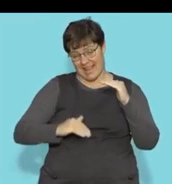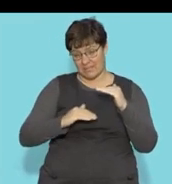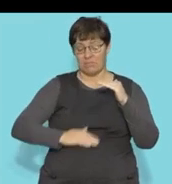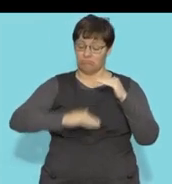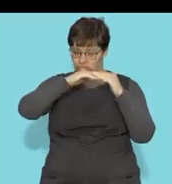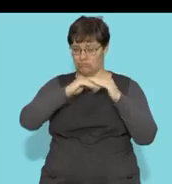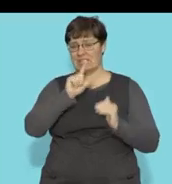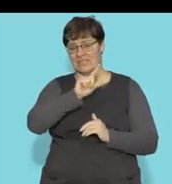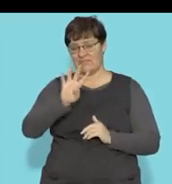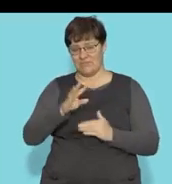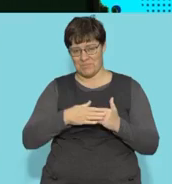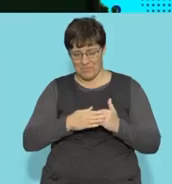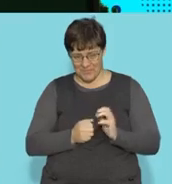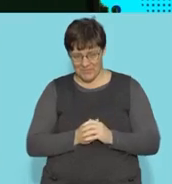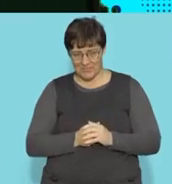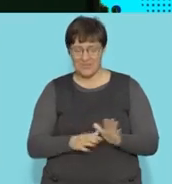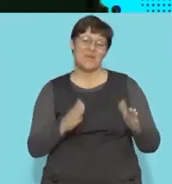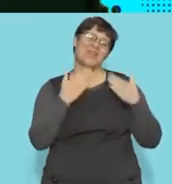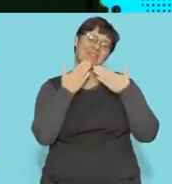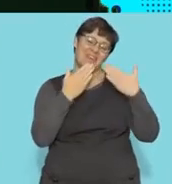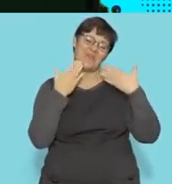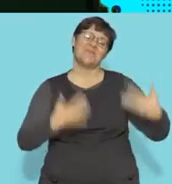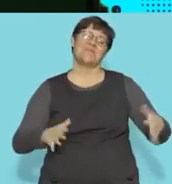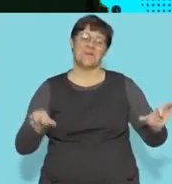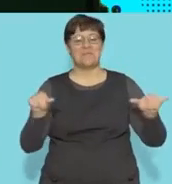with that. Great, guys. Thank you so